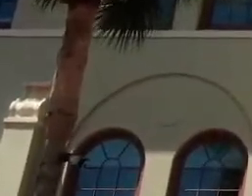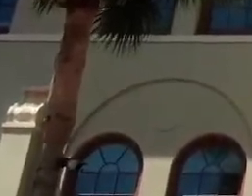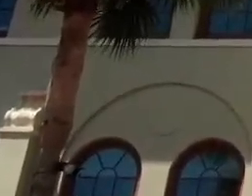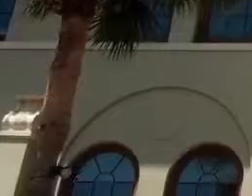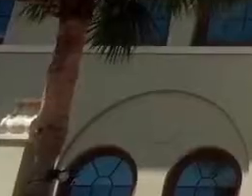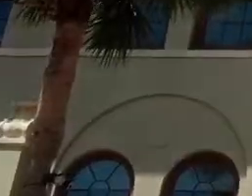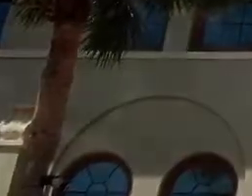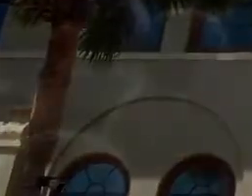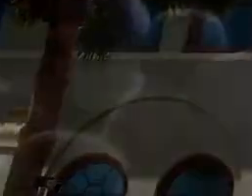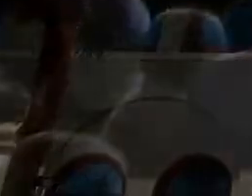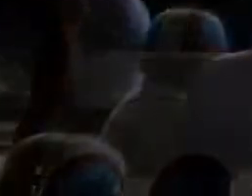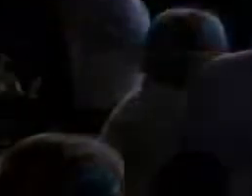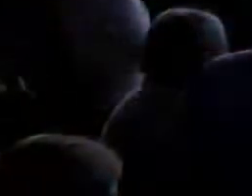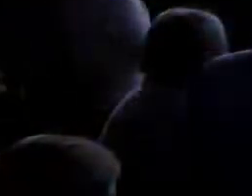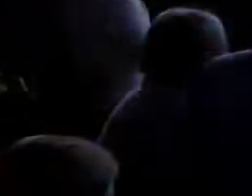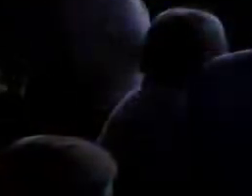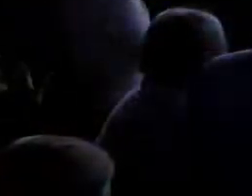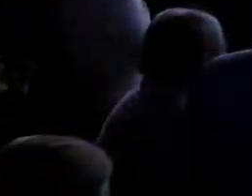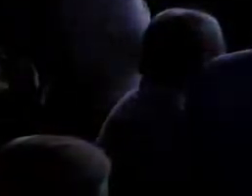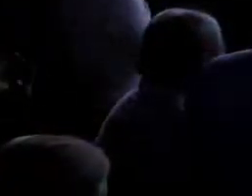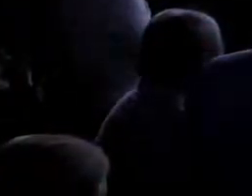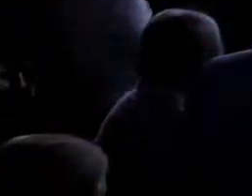hail.